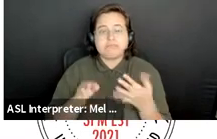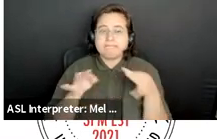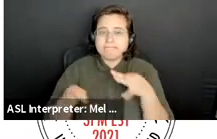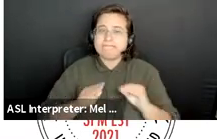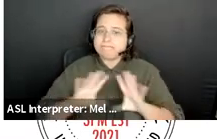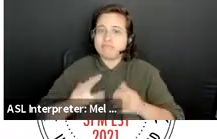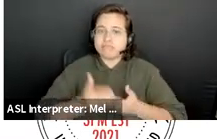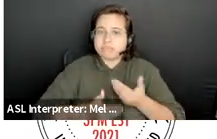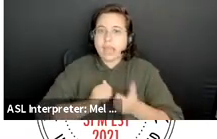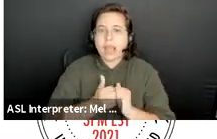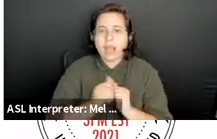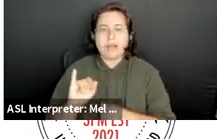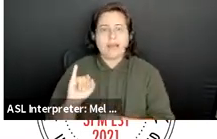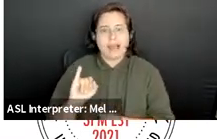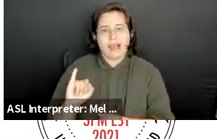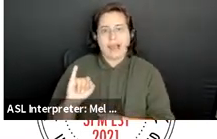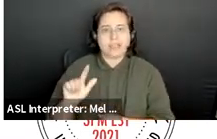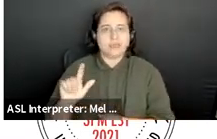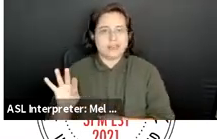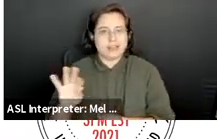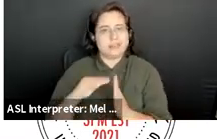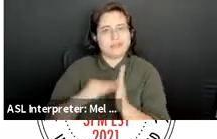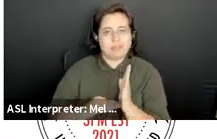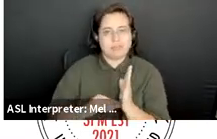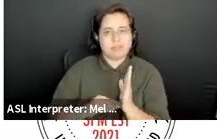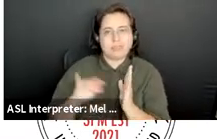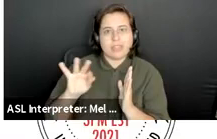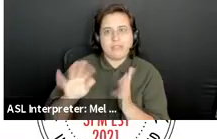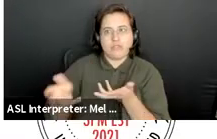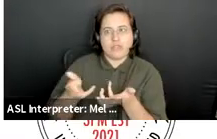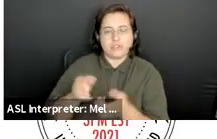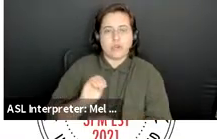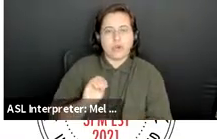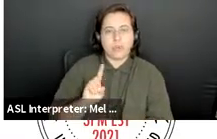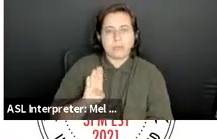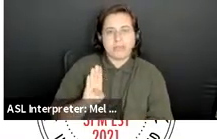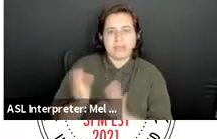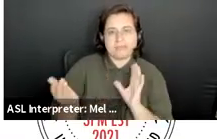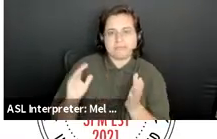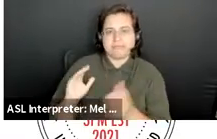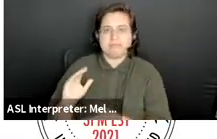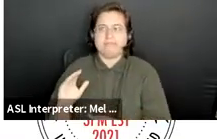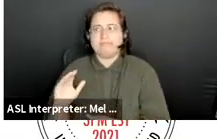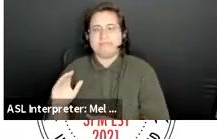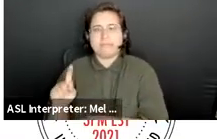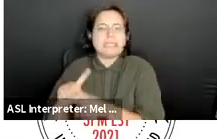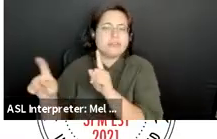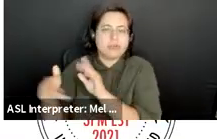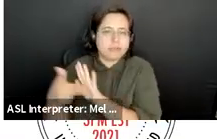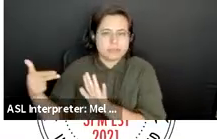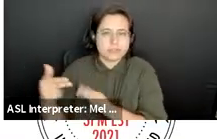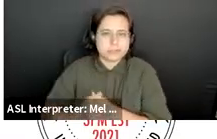how you would fill out the I-129 if you're engaging an O1B versus a different